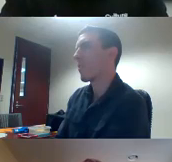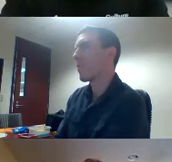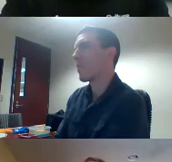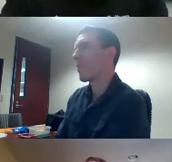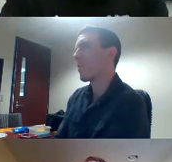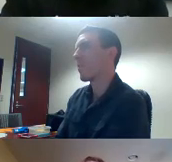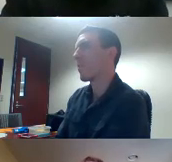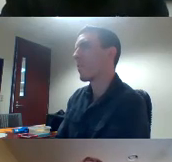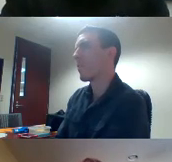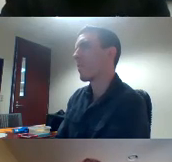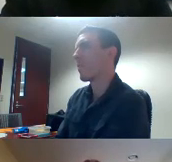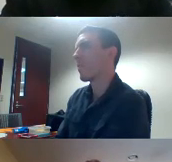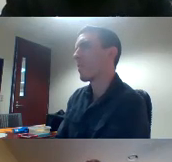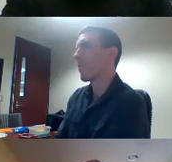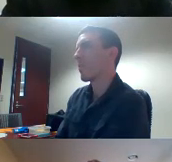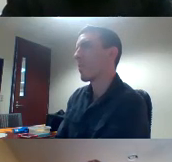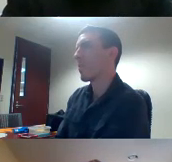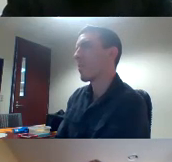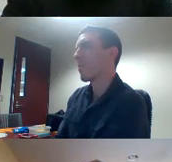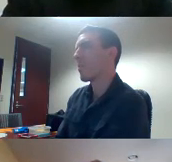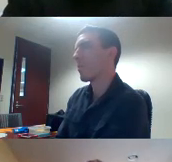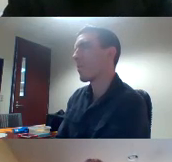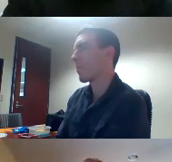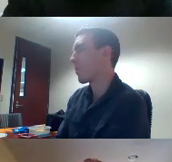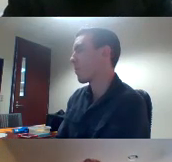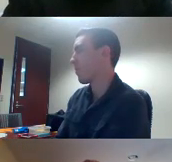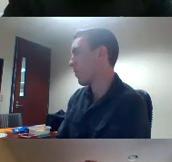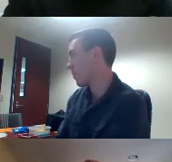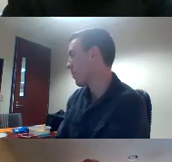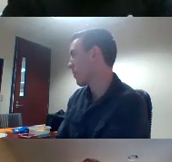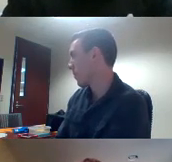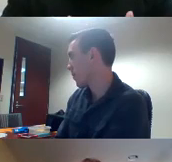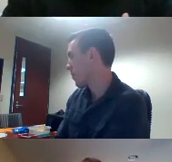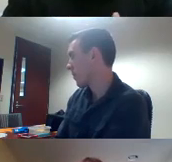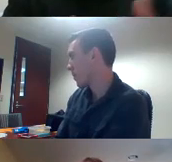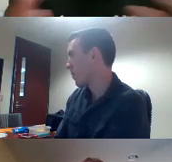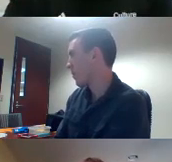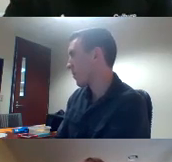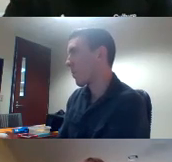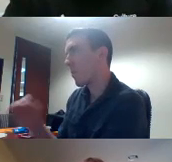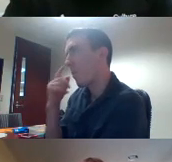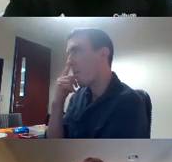we include are able to succeed, but our greater commitment to like the